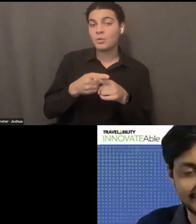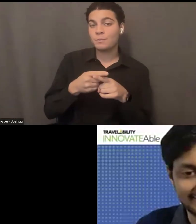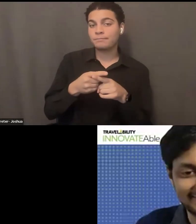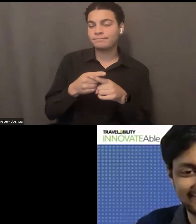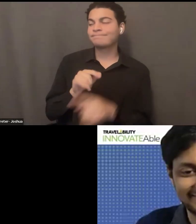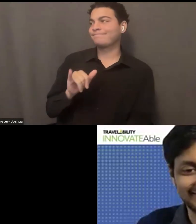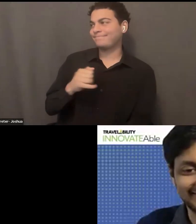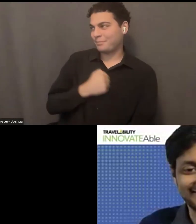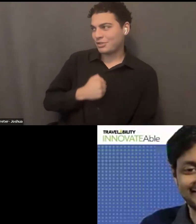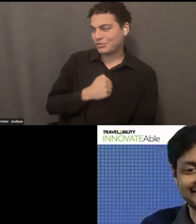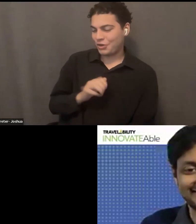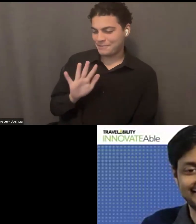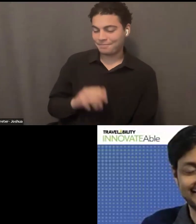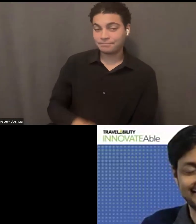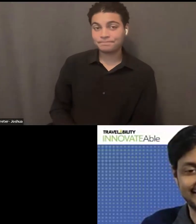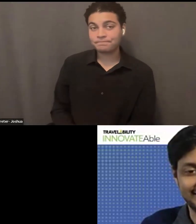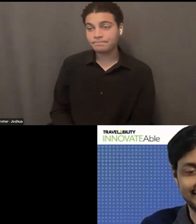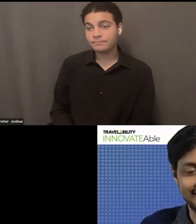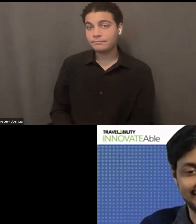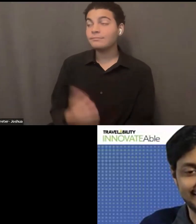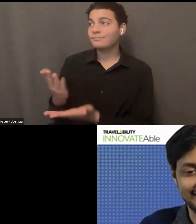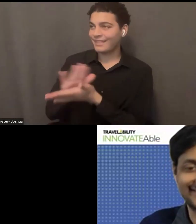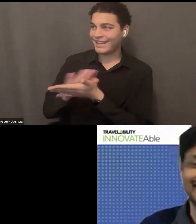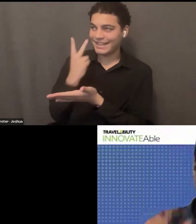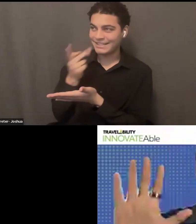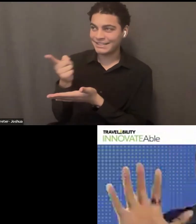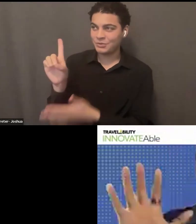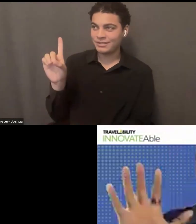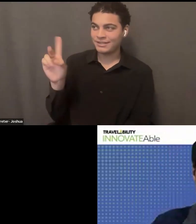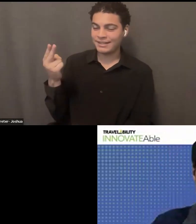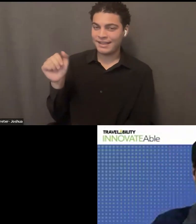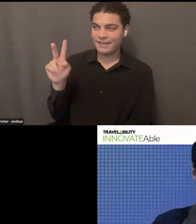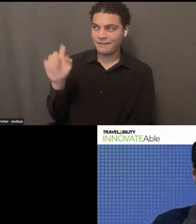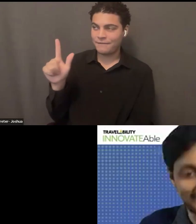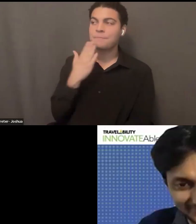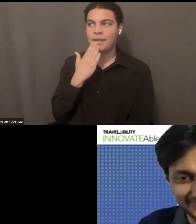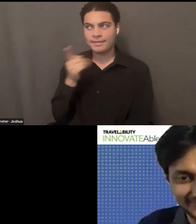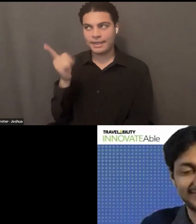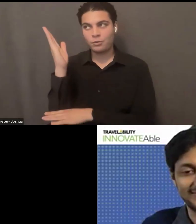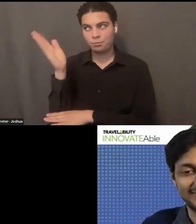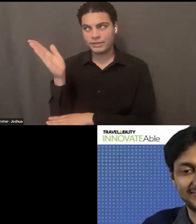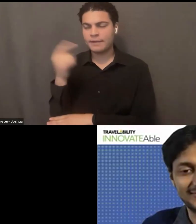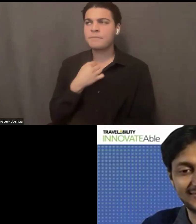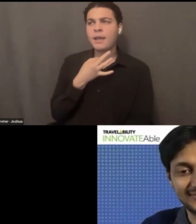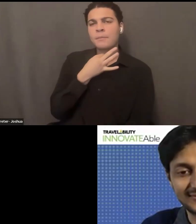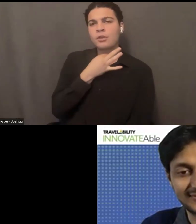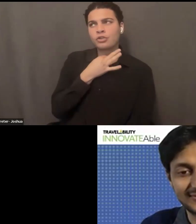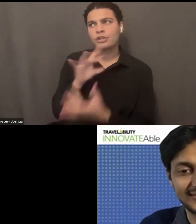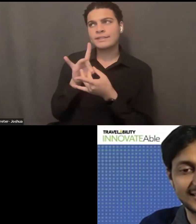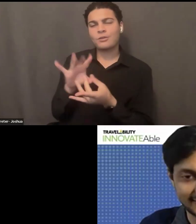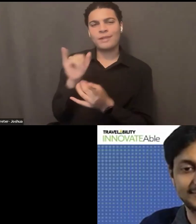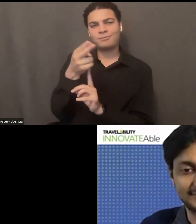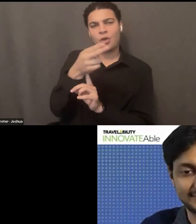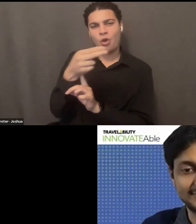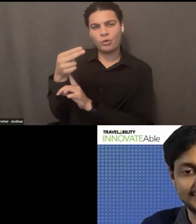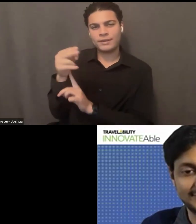Sorry about that. Nice to see you and thank you for your presentation. I'm just thinking in terms of the hospitality industry, and now I